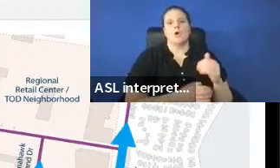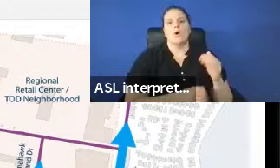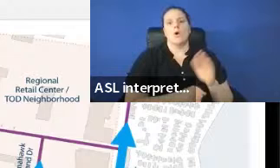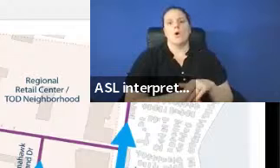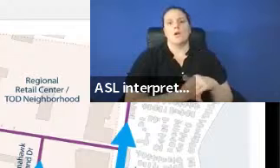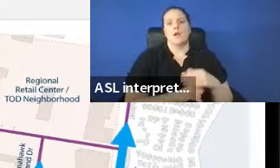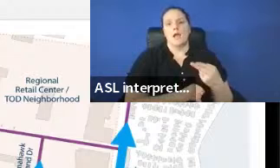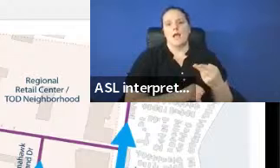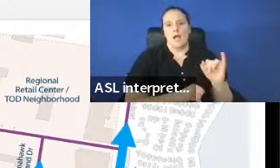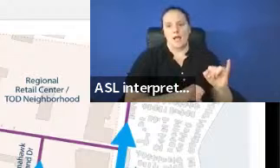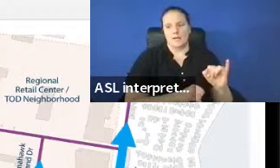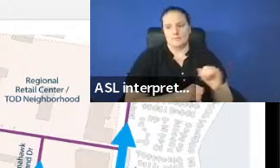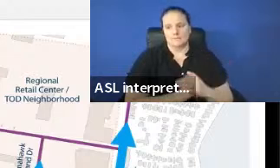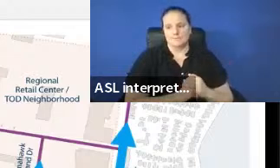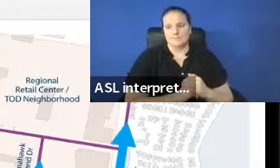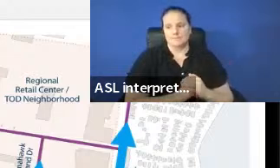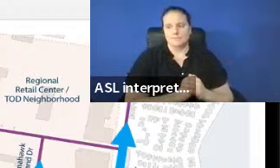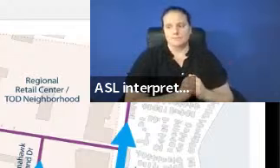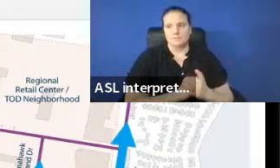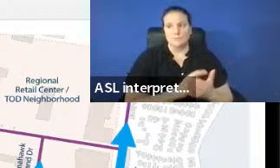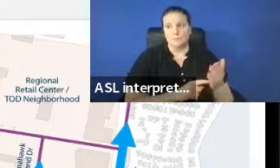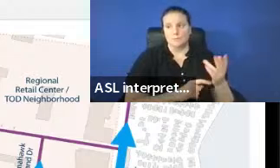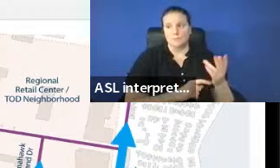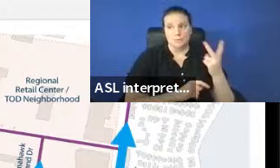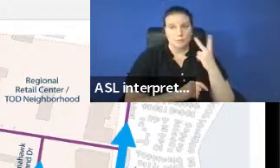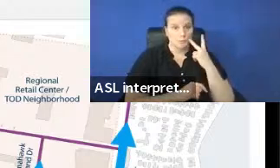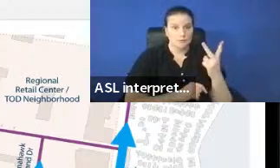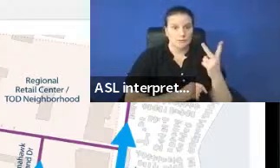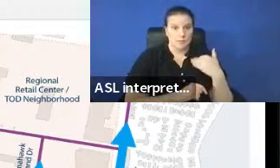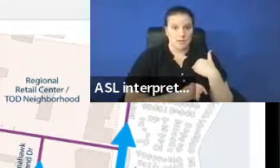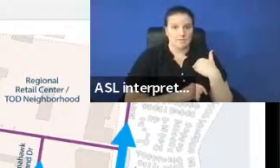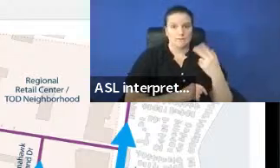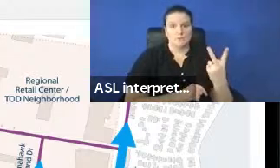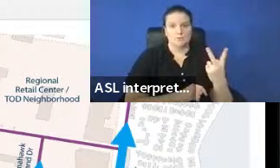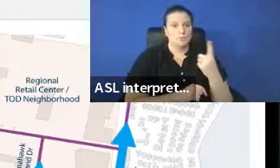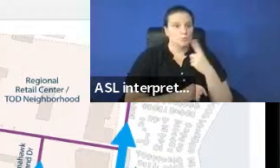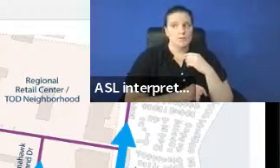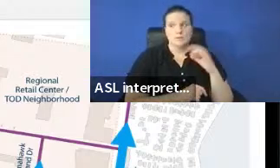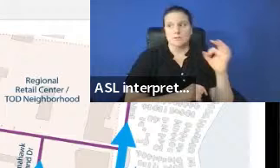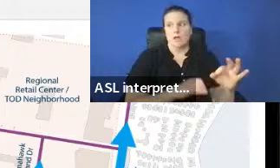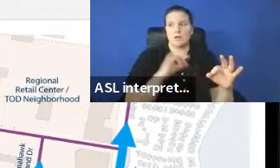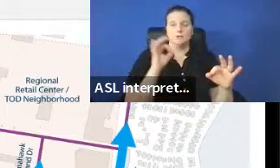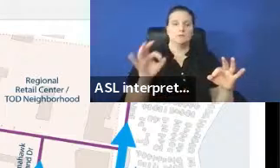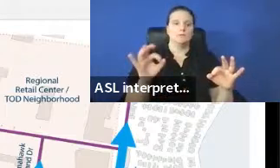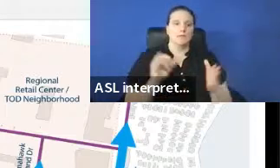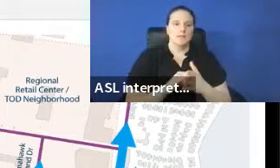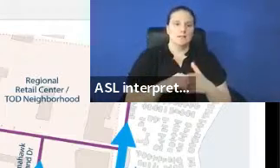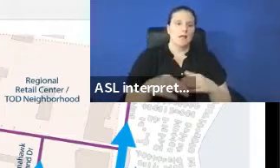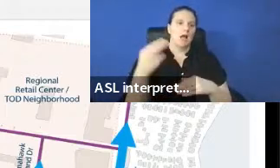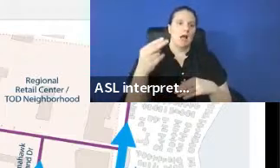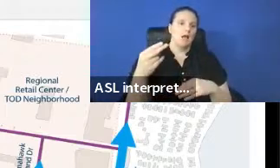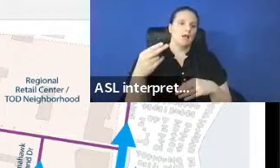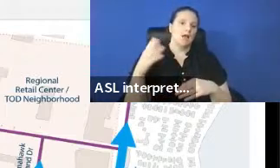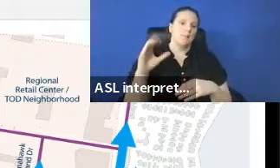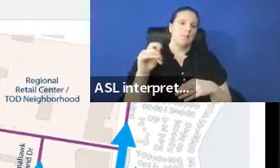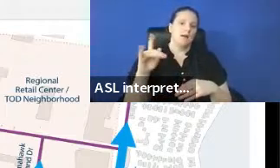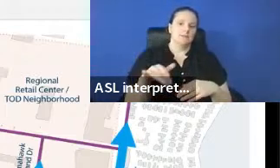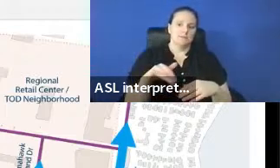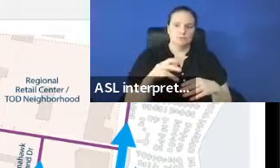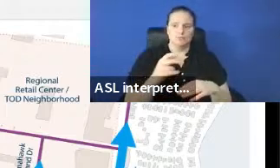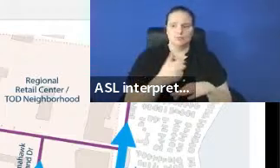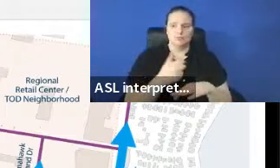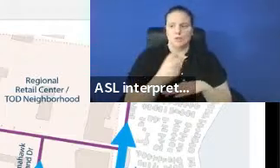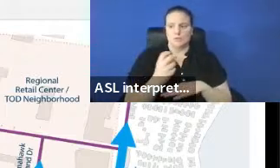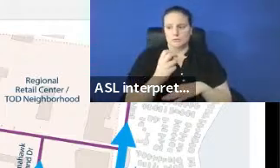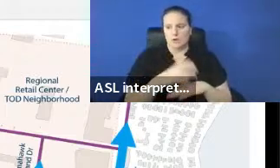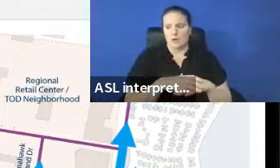Hayden Island. So what you see here are the two red dots would be the high capacity transit stations, Expo on the left, Hayden Island on the